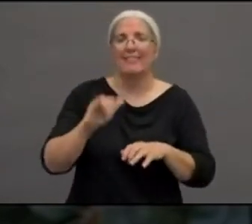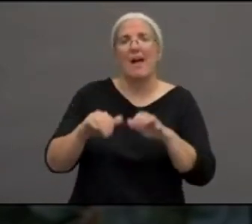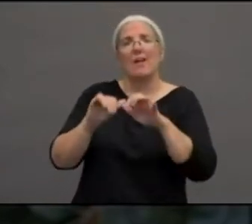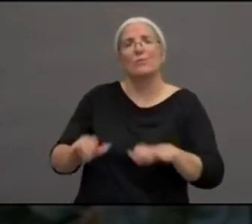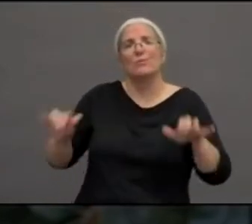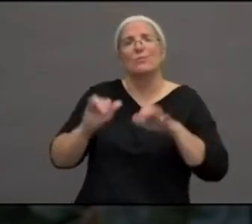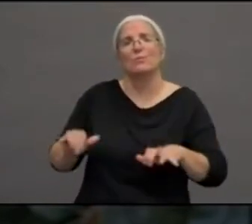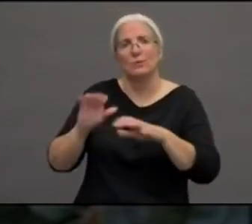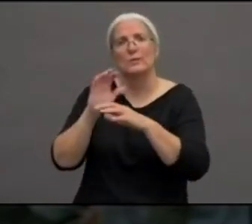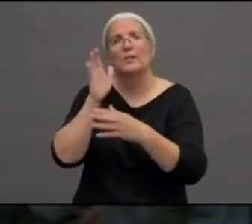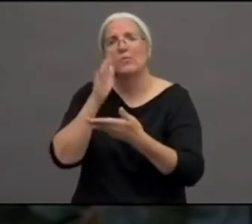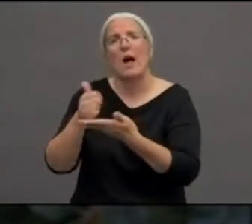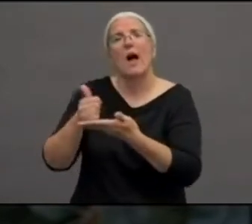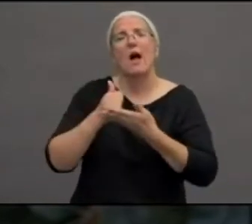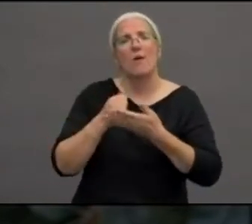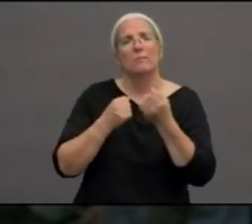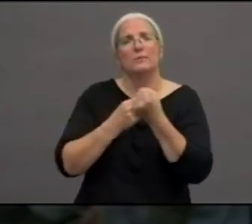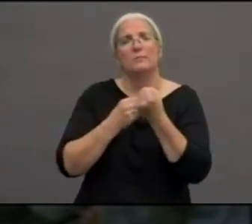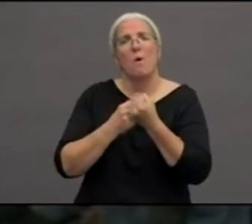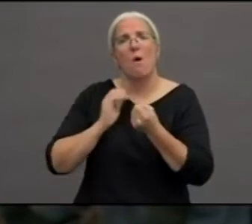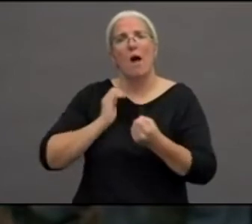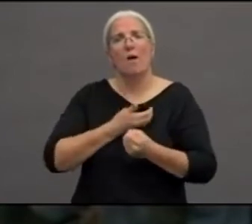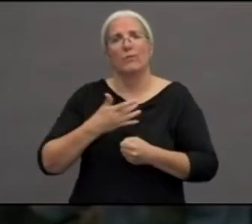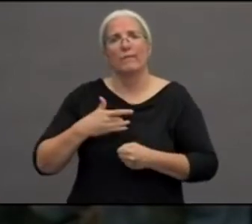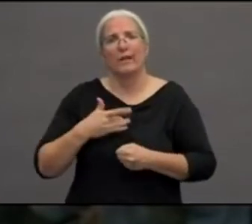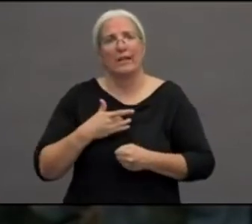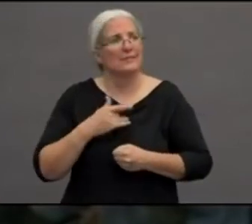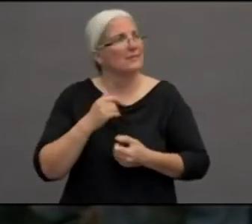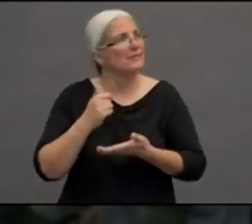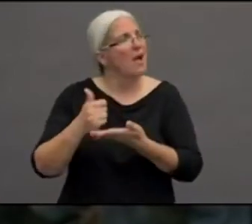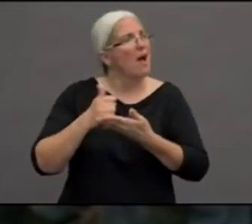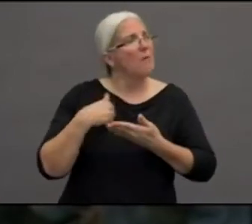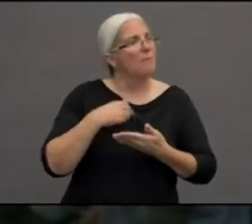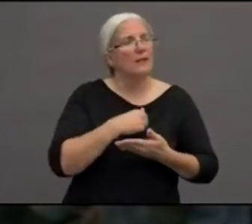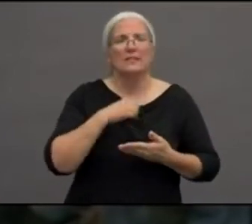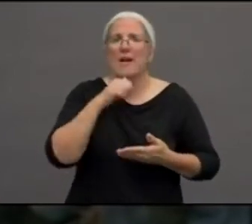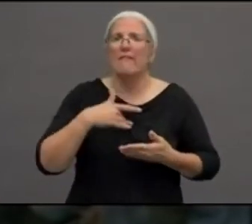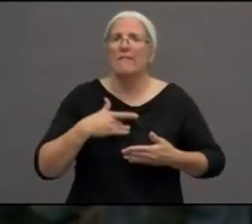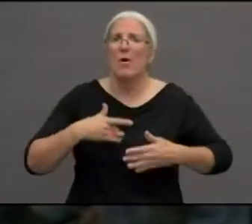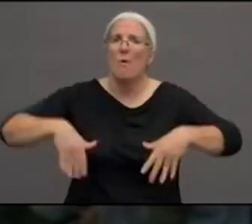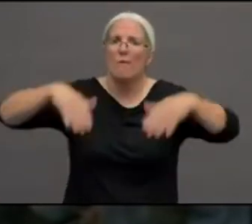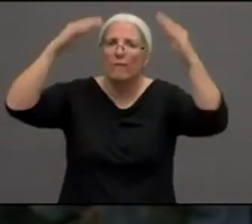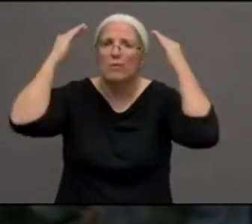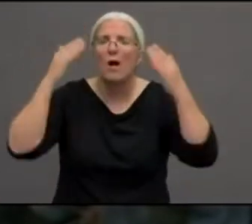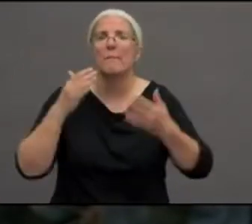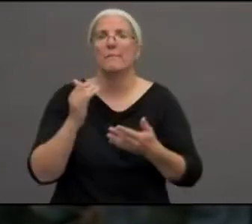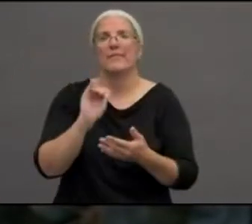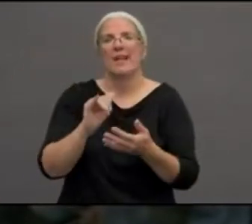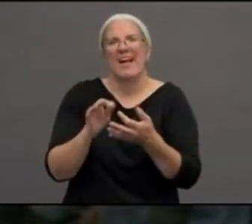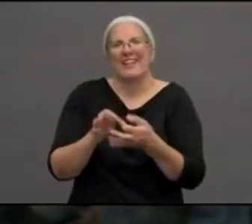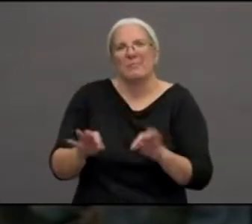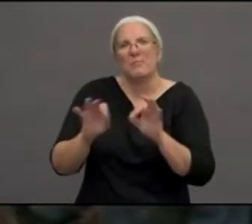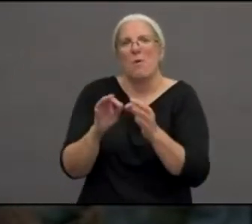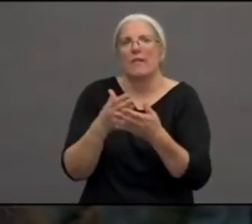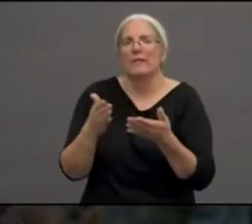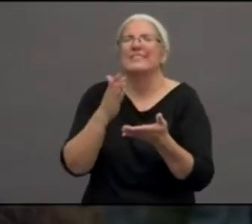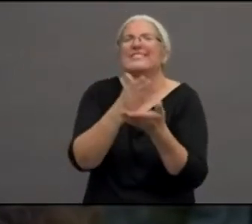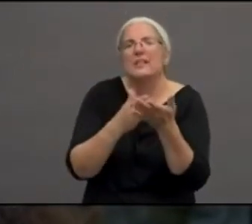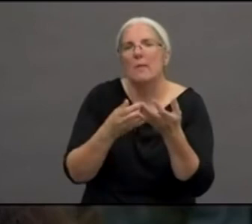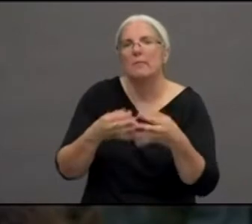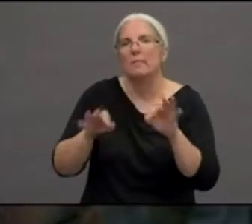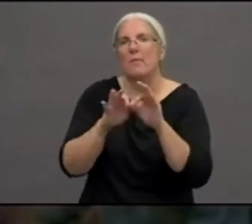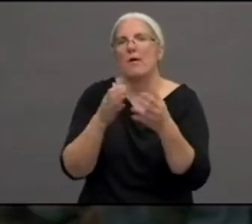day and make it less overwhelming. So those are the important things, some of the important things that I